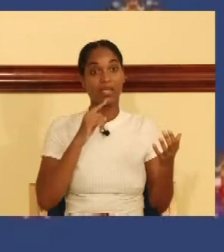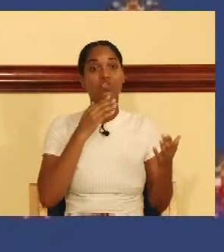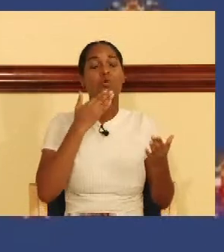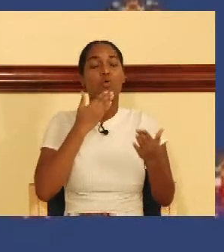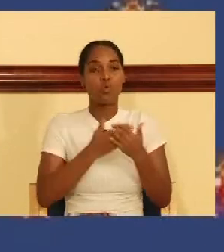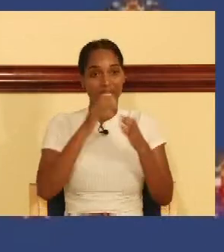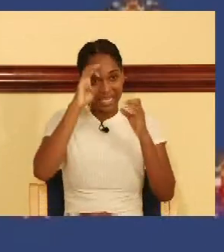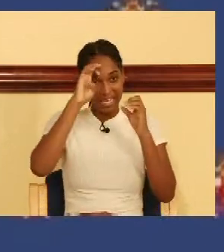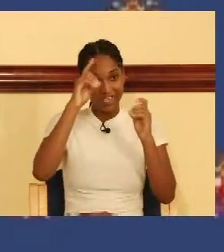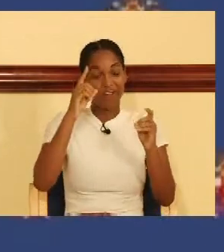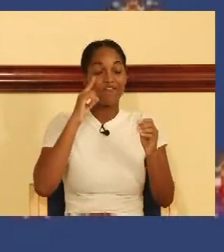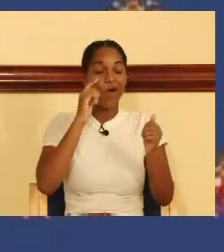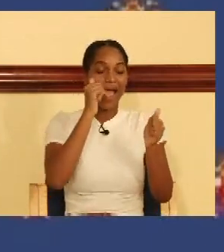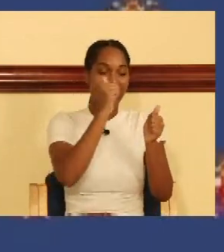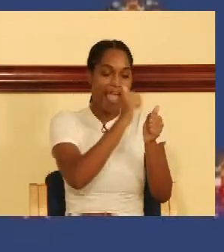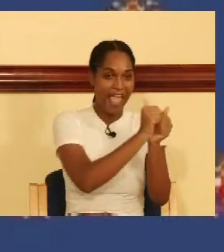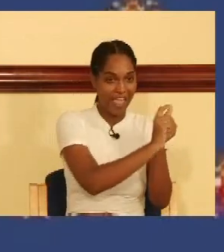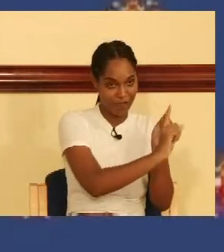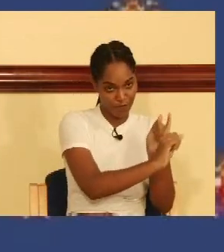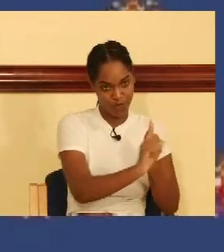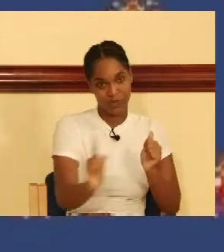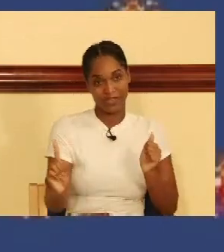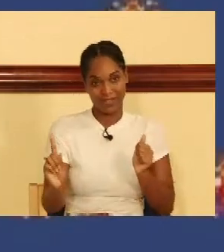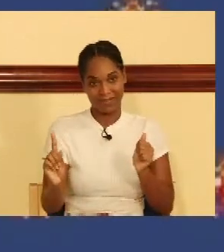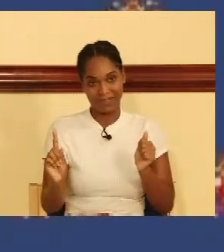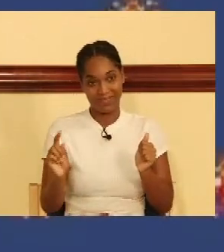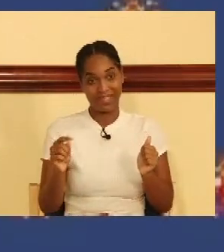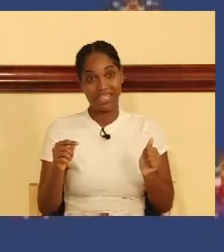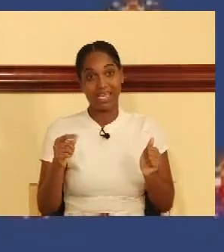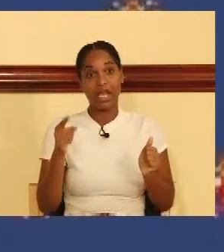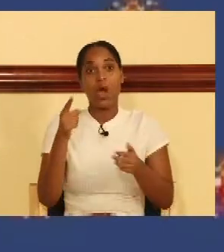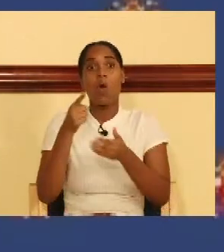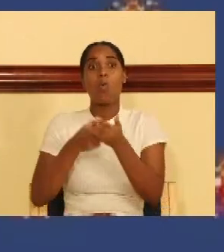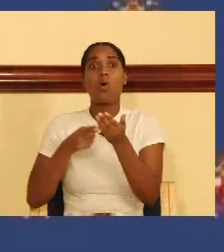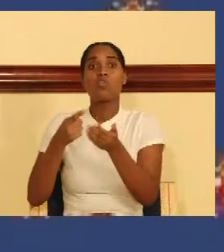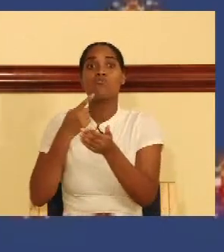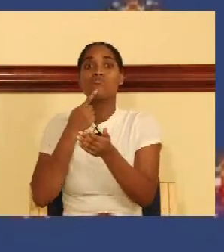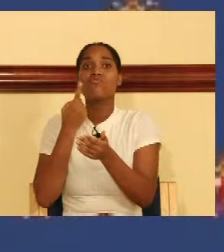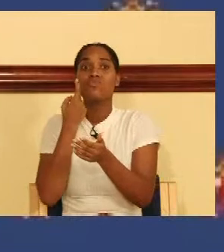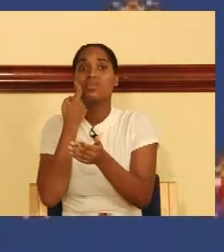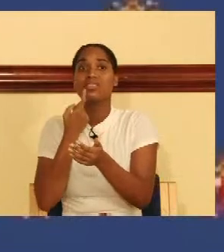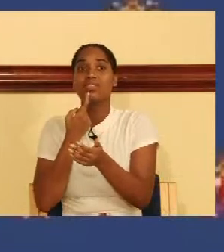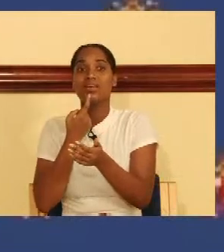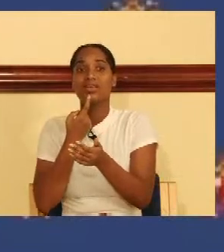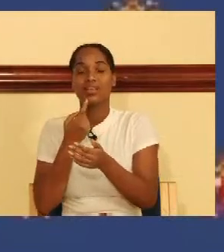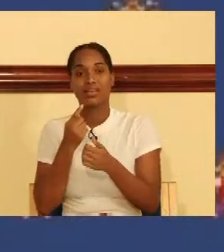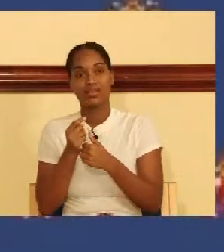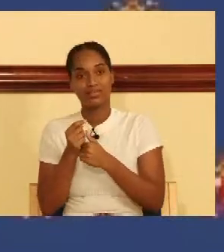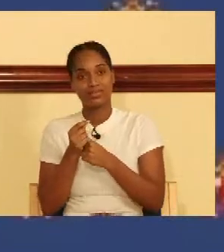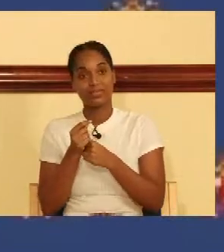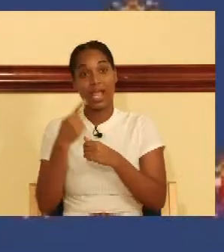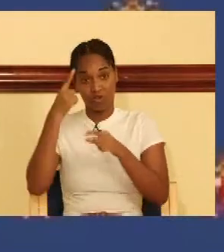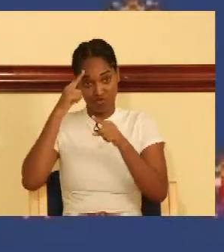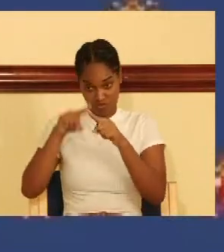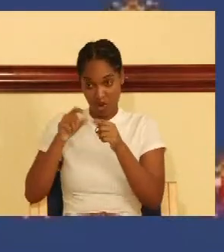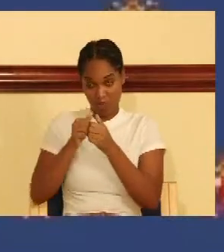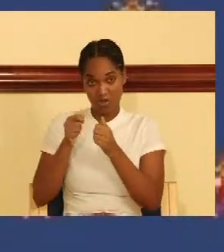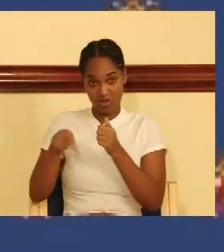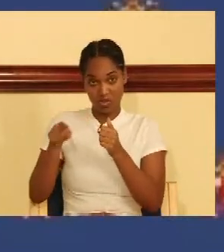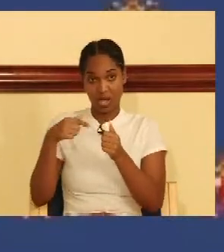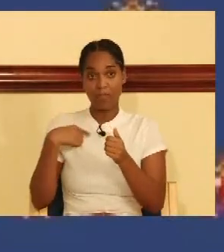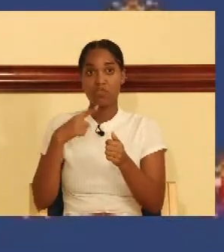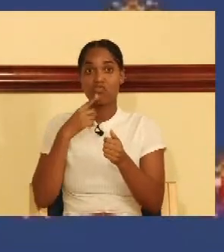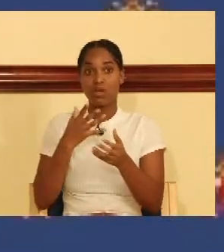for everyone. And I take what Ms. Mendez said, I noted it, Ms. Mendez, and I'm really going to be looking into